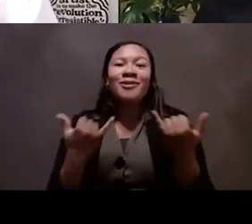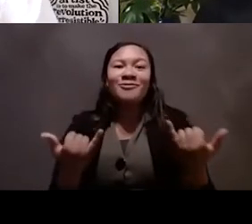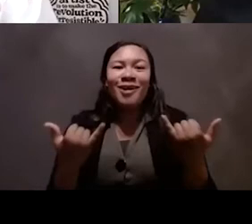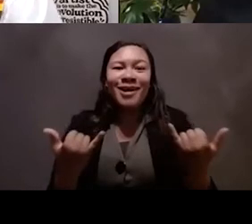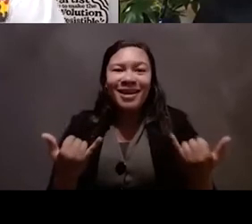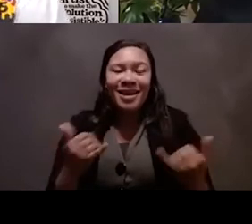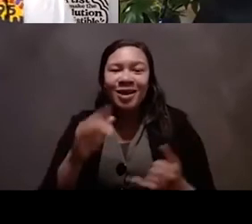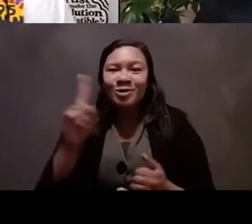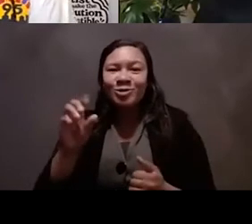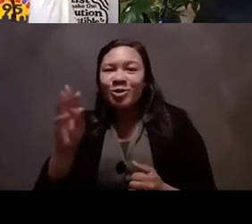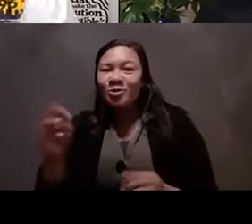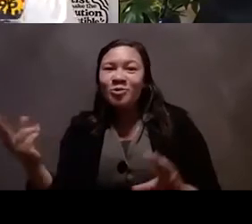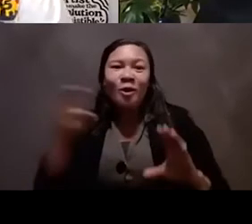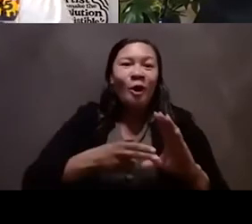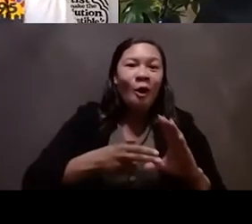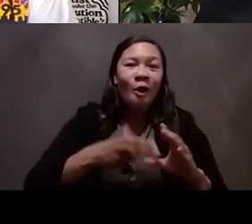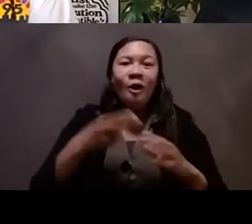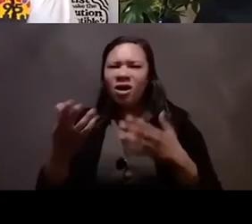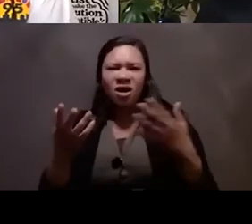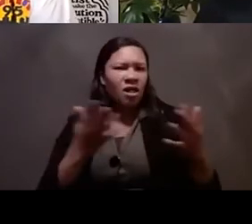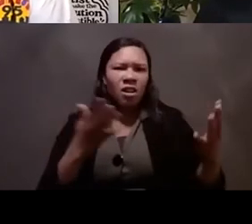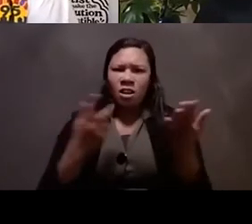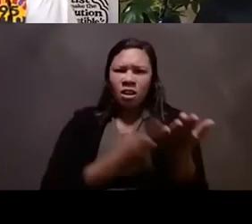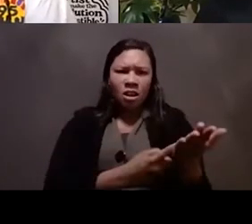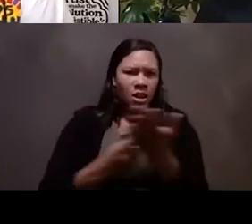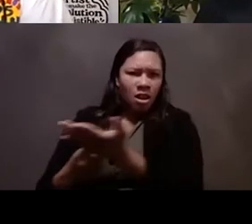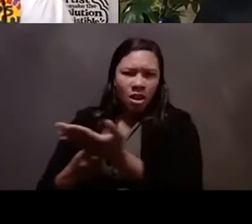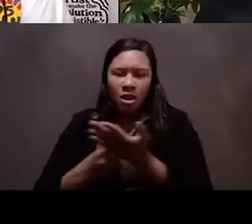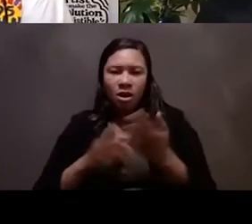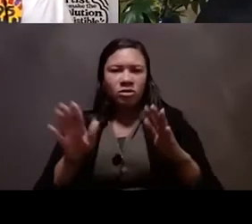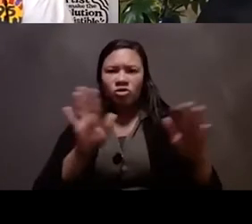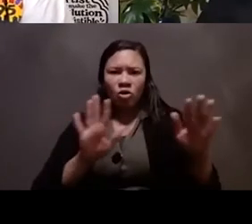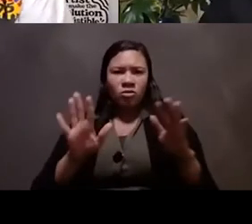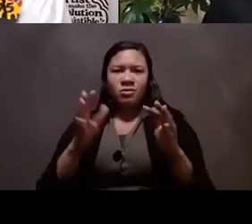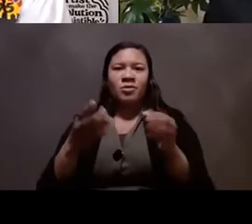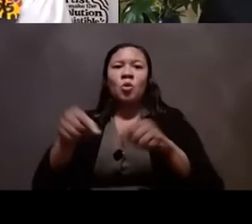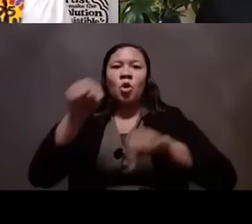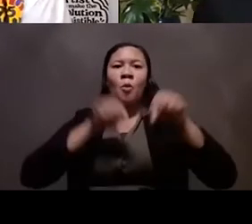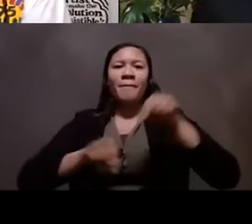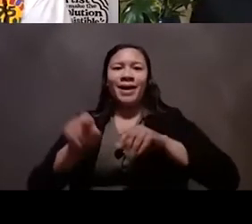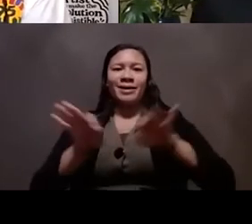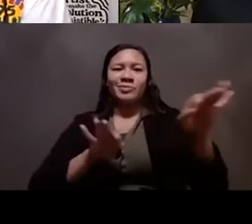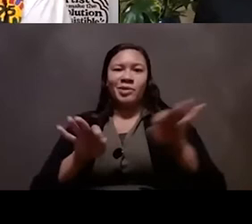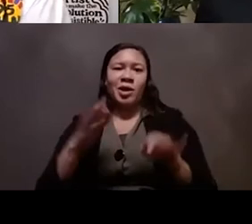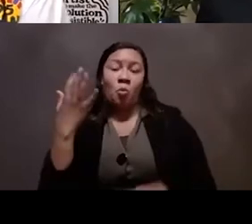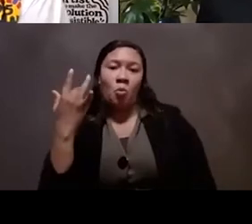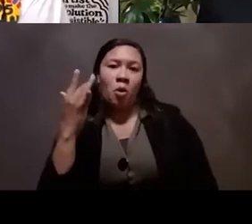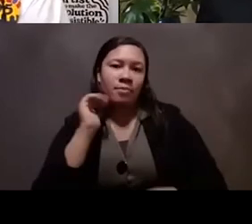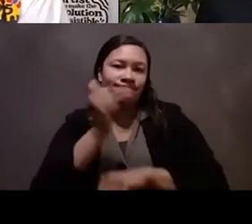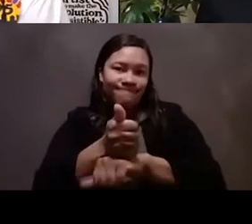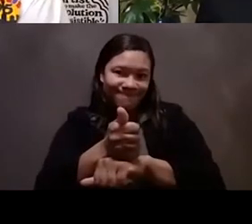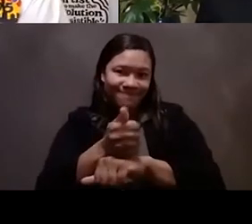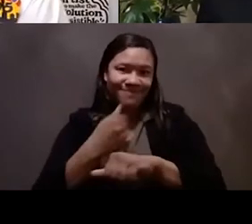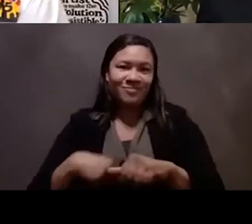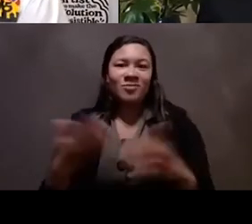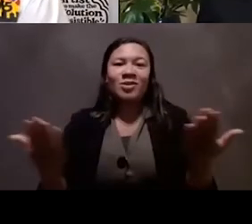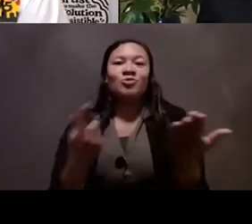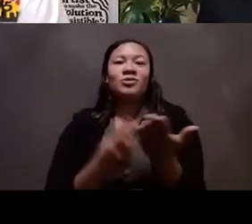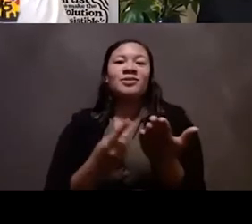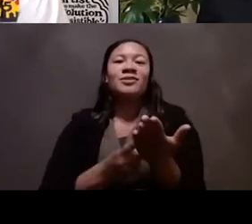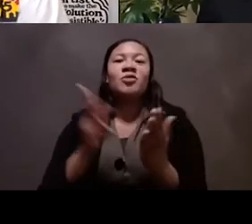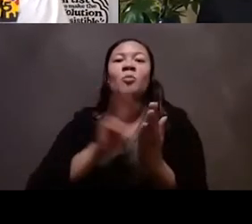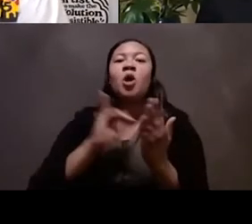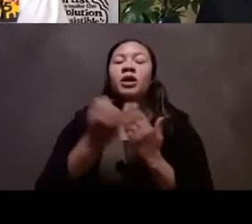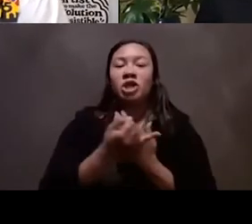kind of hop in and there's like all these assumptions made about how things are going. And so I just wanted to put that out there that we are here and talking about this project,